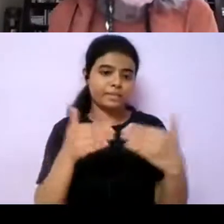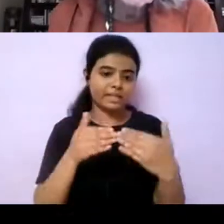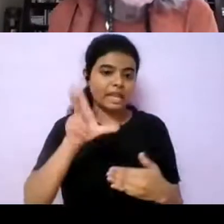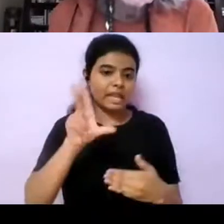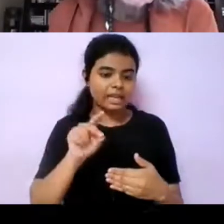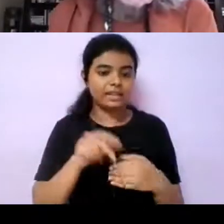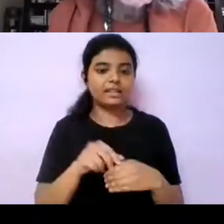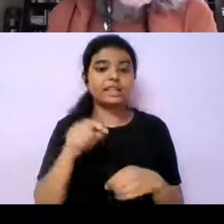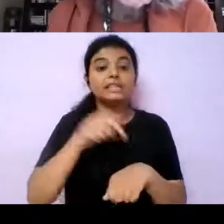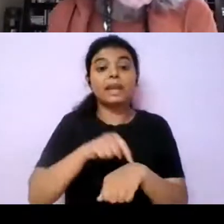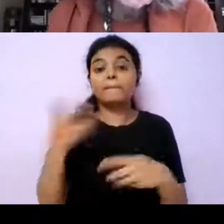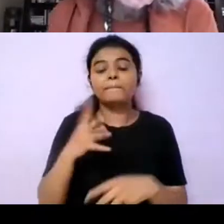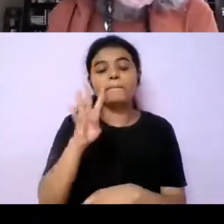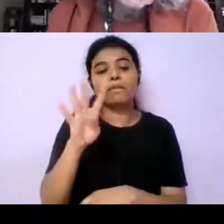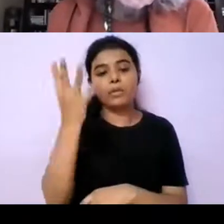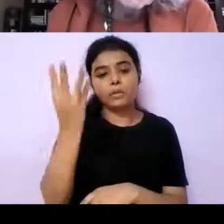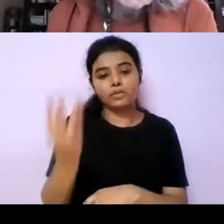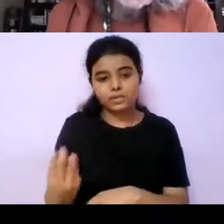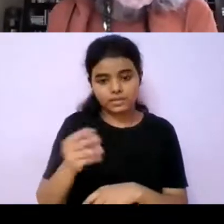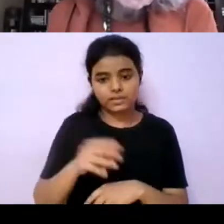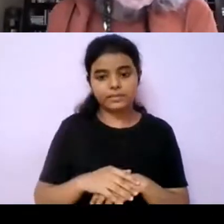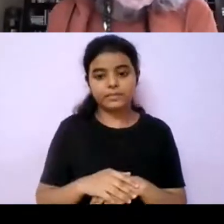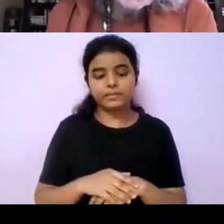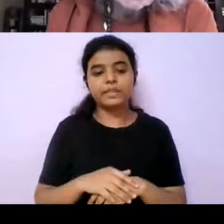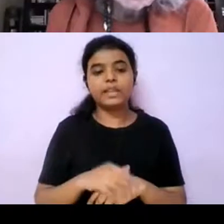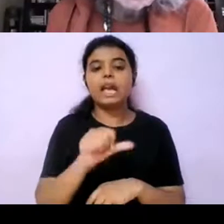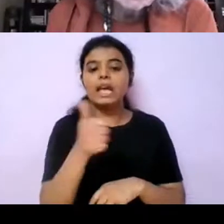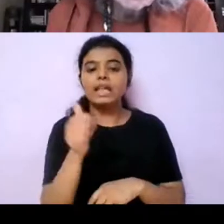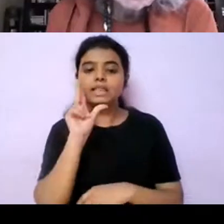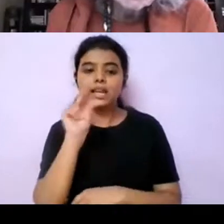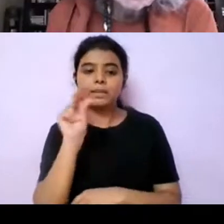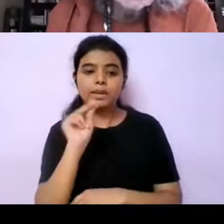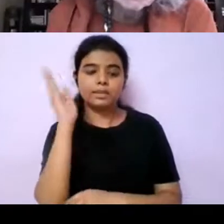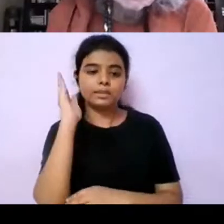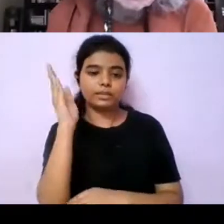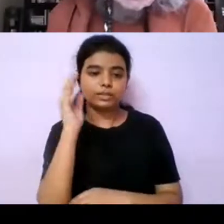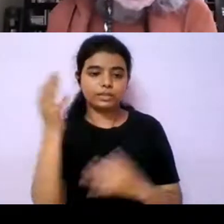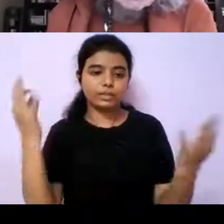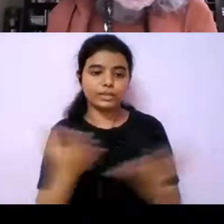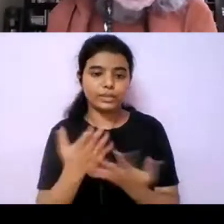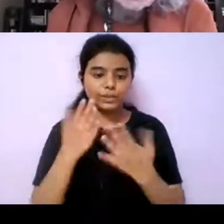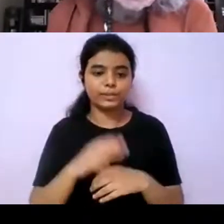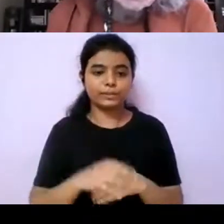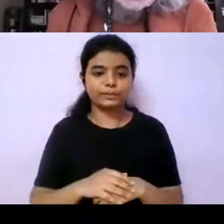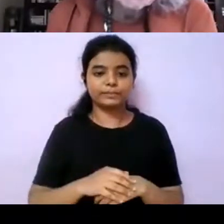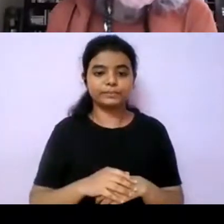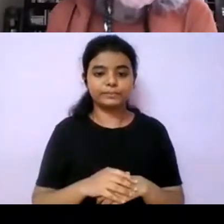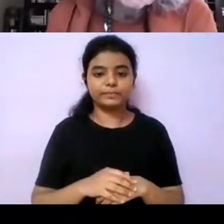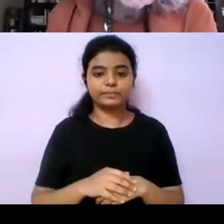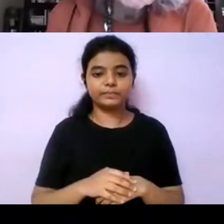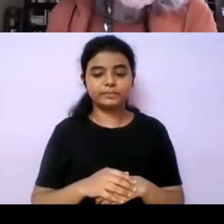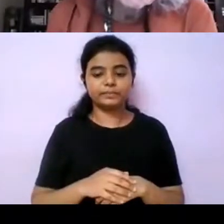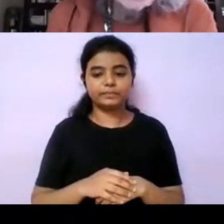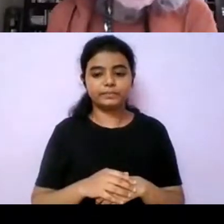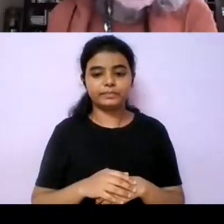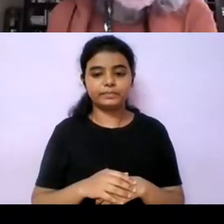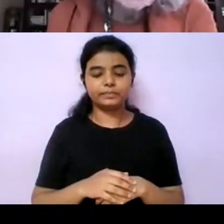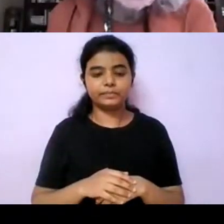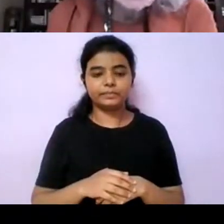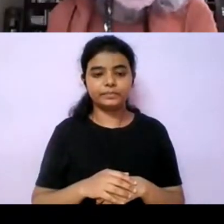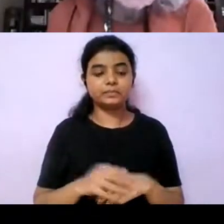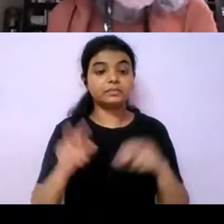4 p.m. with another lecture in the series, Why Does